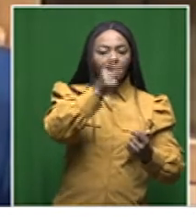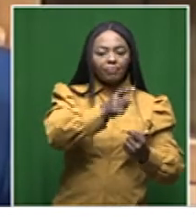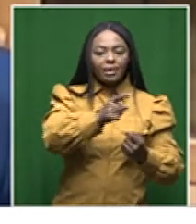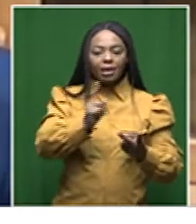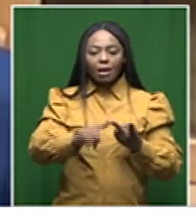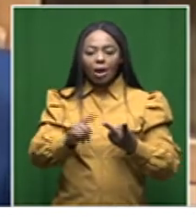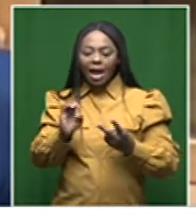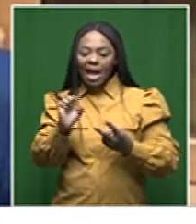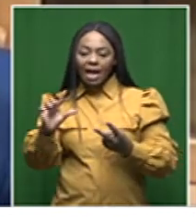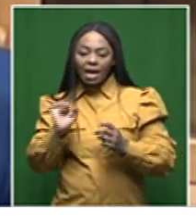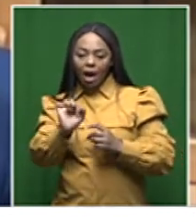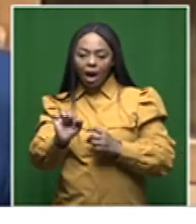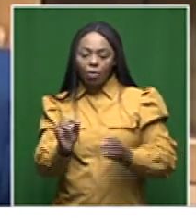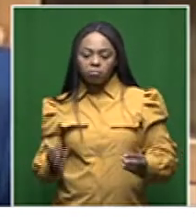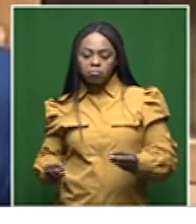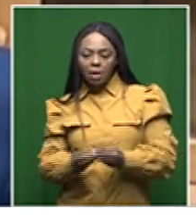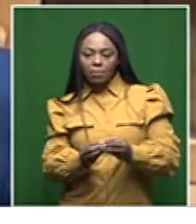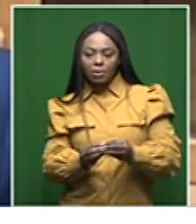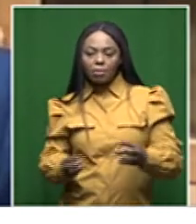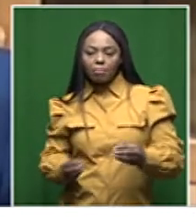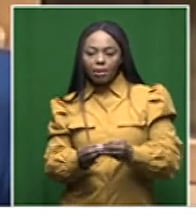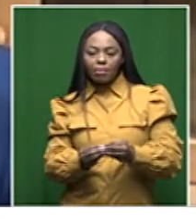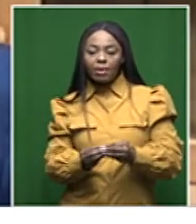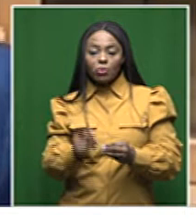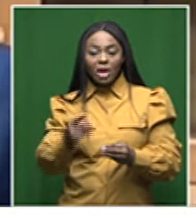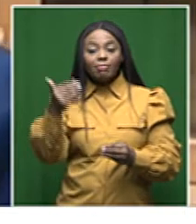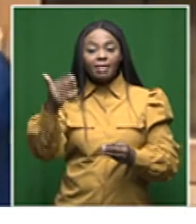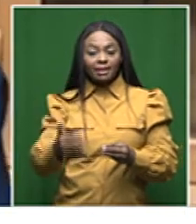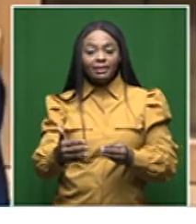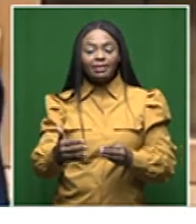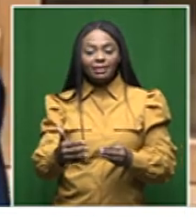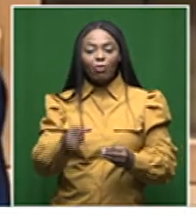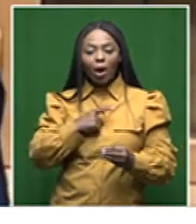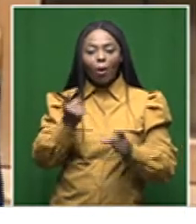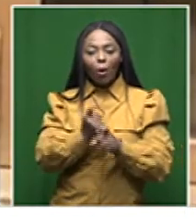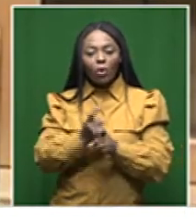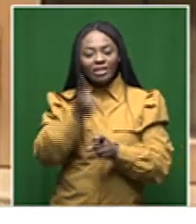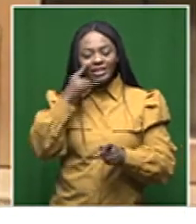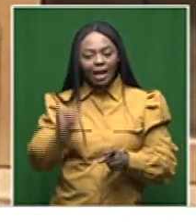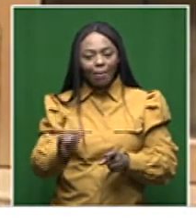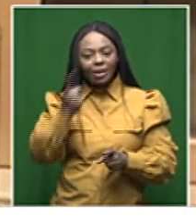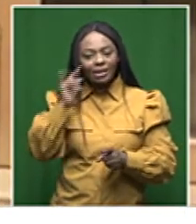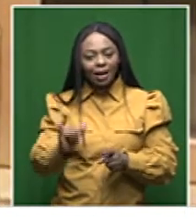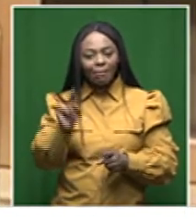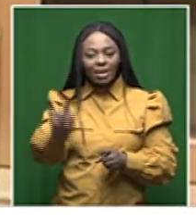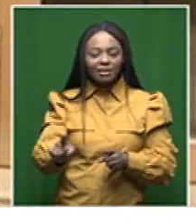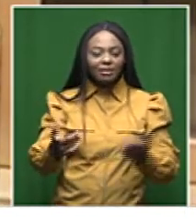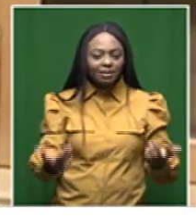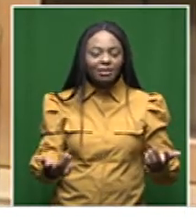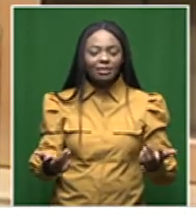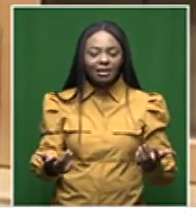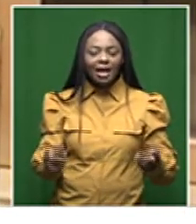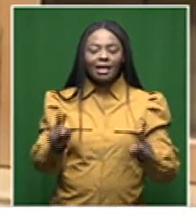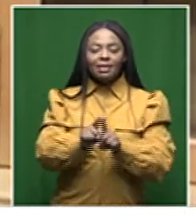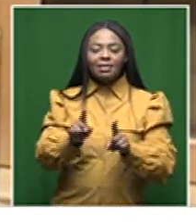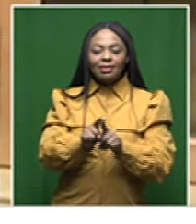you're talking inconvenience because they have to come now for follow-ups. And from artificial insemination, then you talk IVF or other